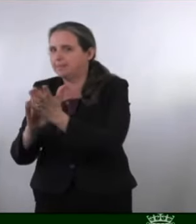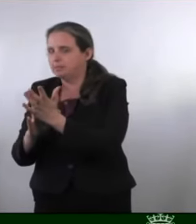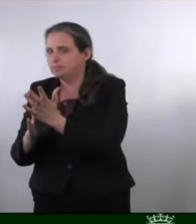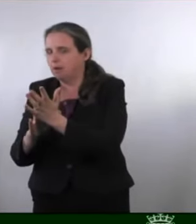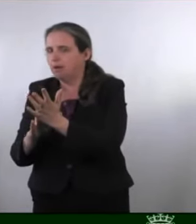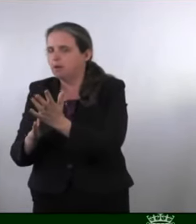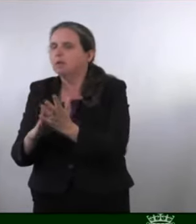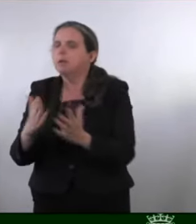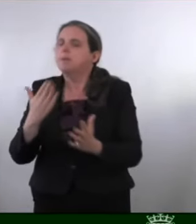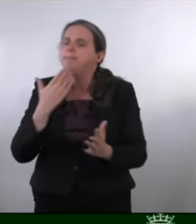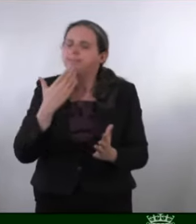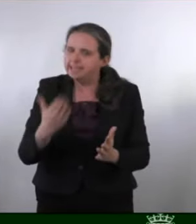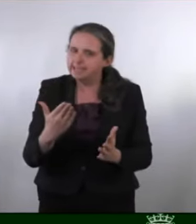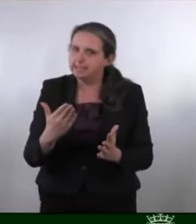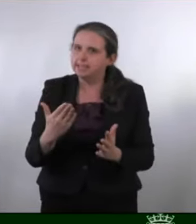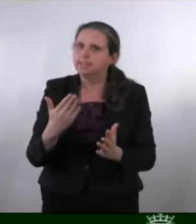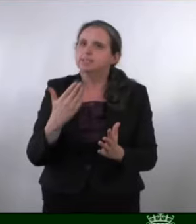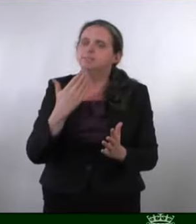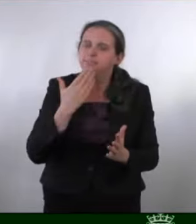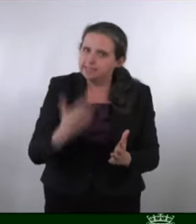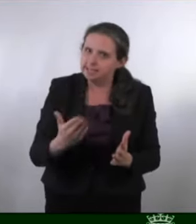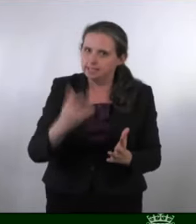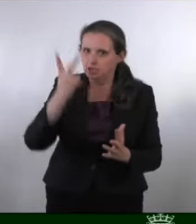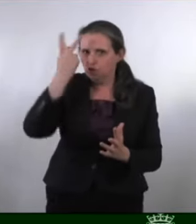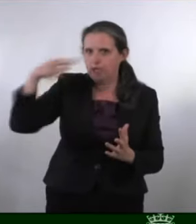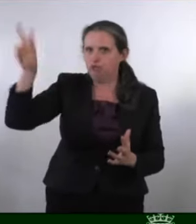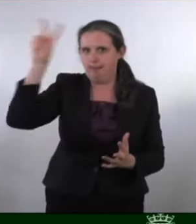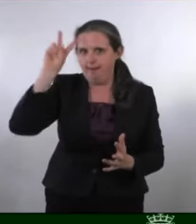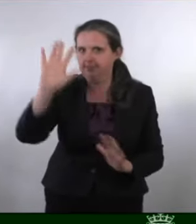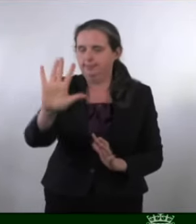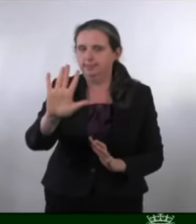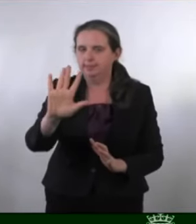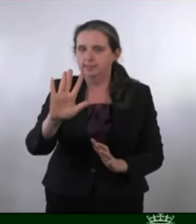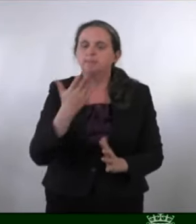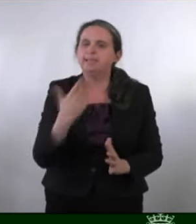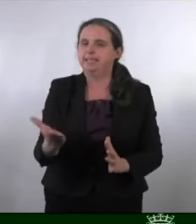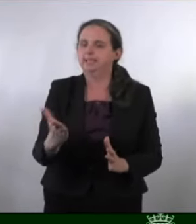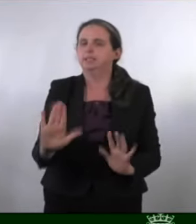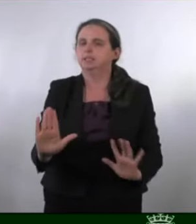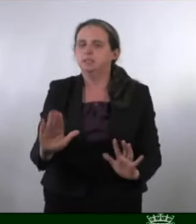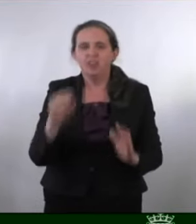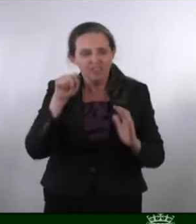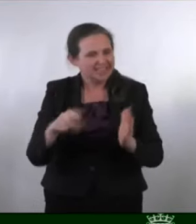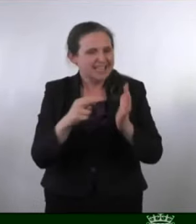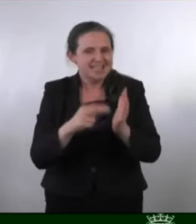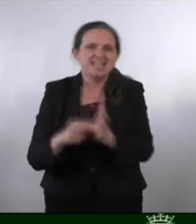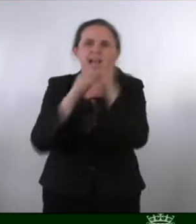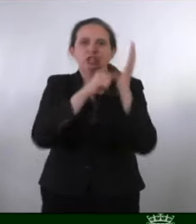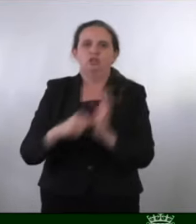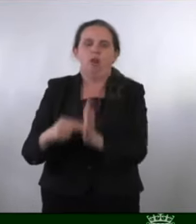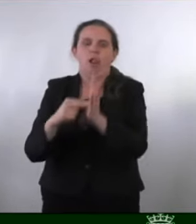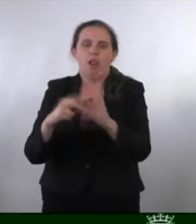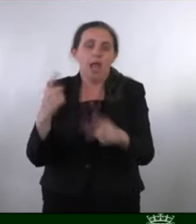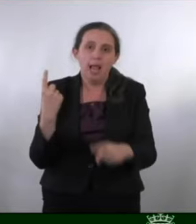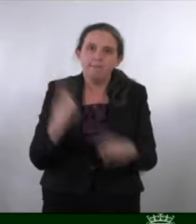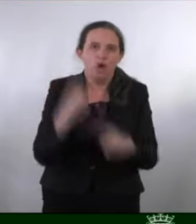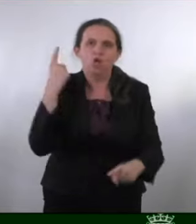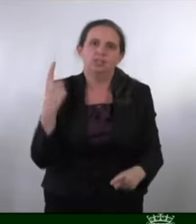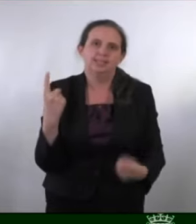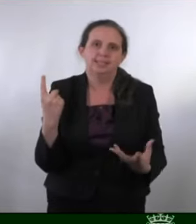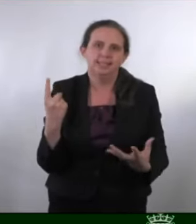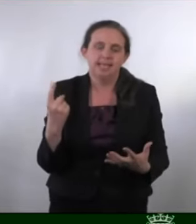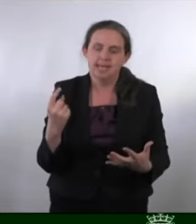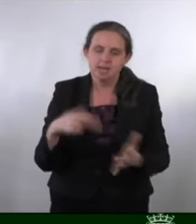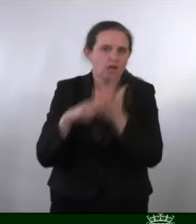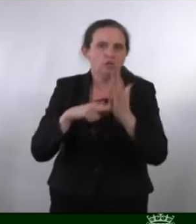at this late stage to change his mind? This is a national emergency. And his policy announced